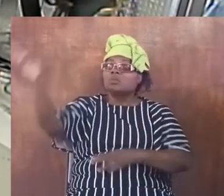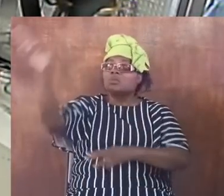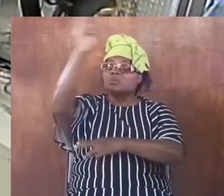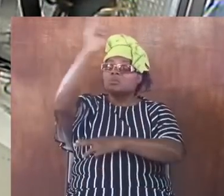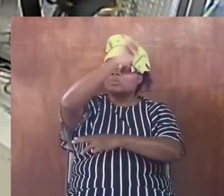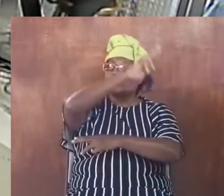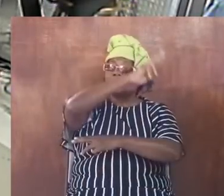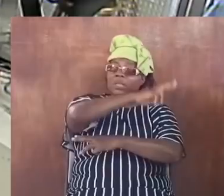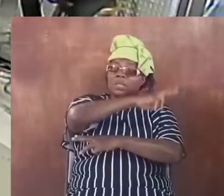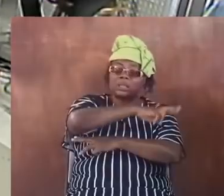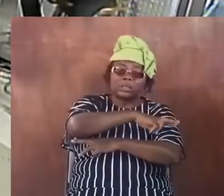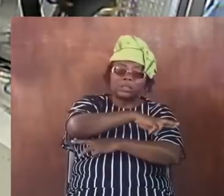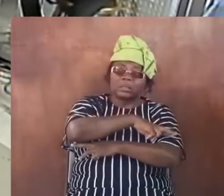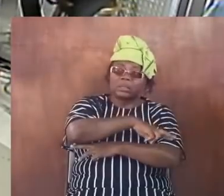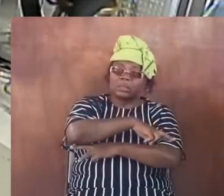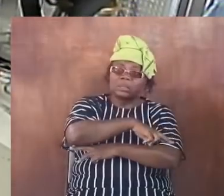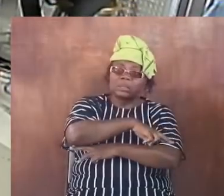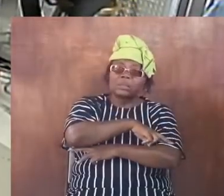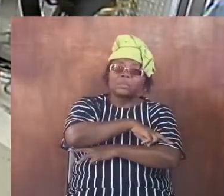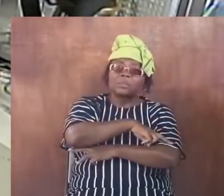find more rest